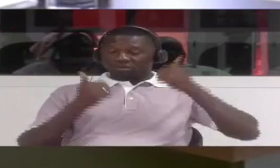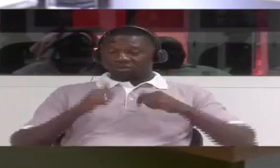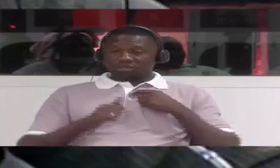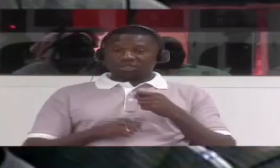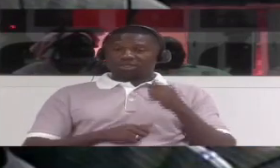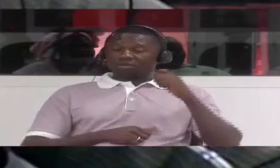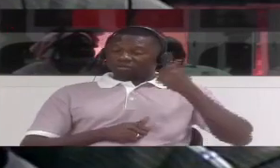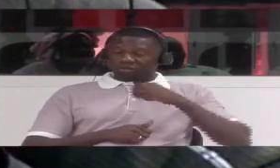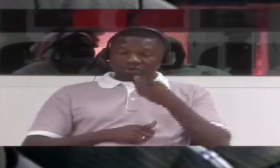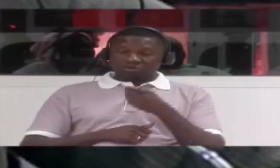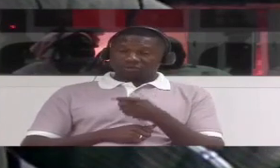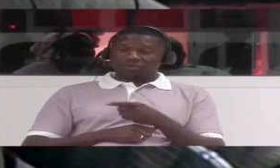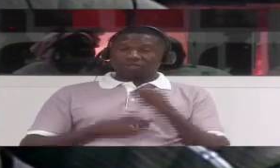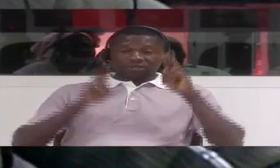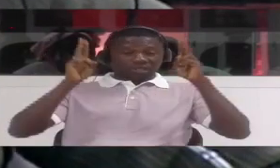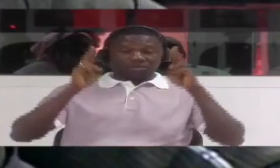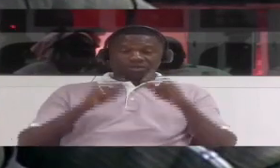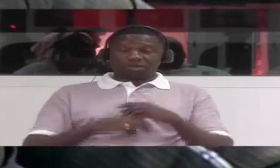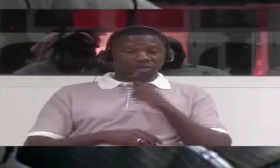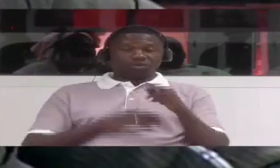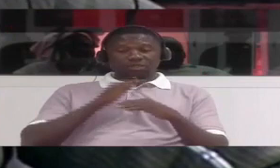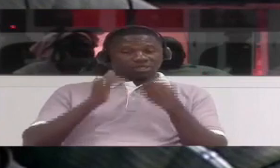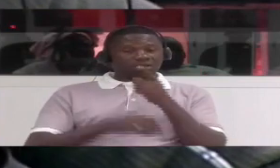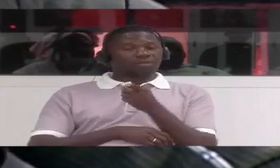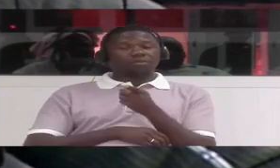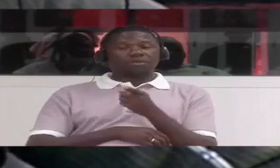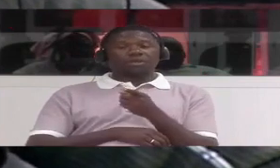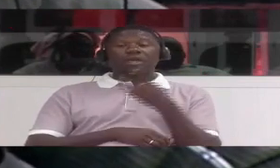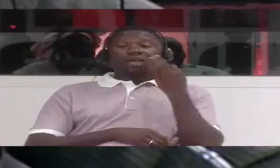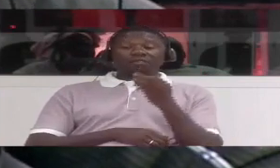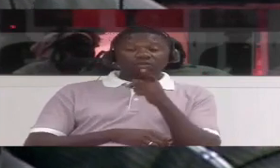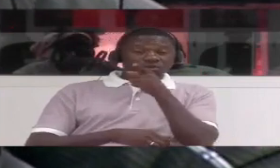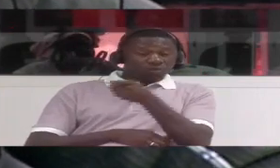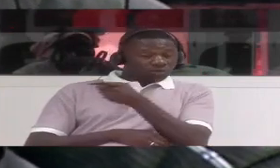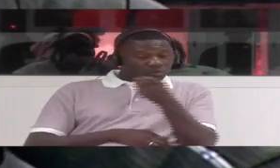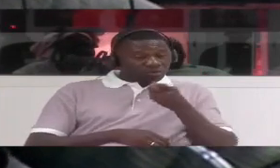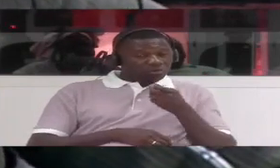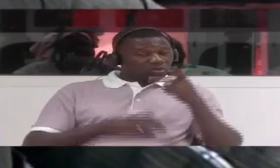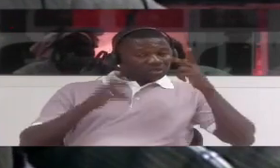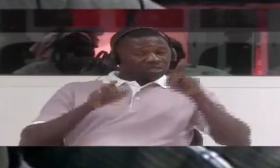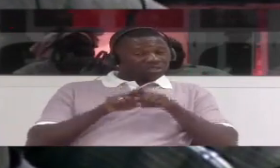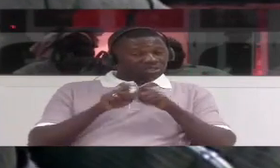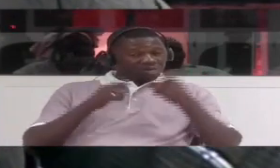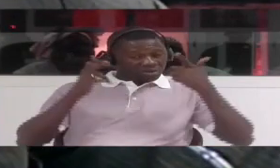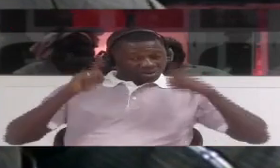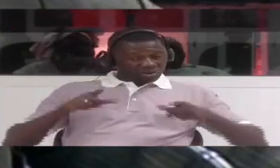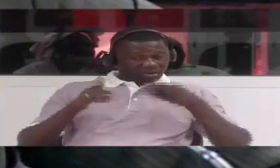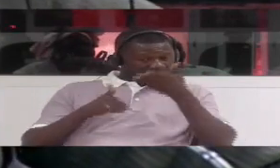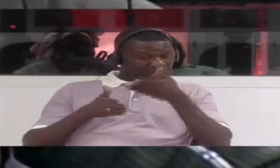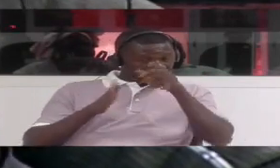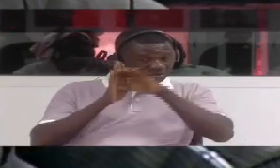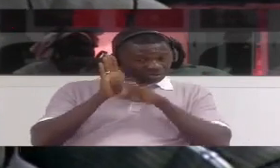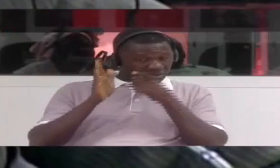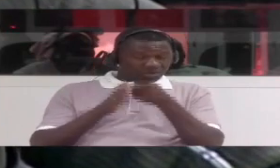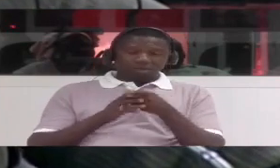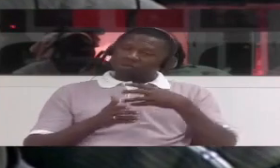if there are such loopholes there, we want them all removed. We want unfettered access to information